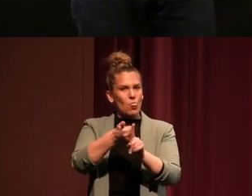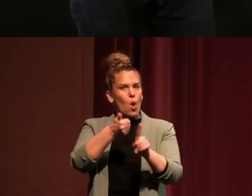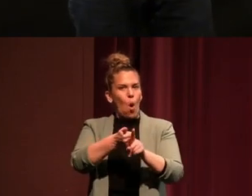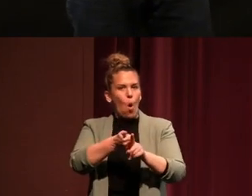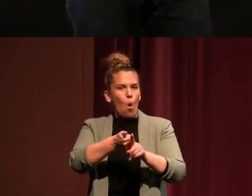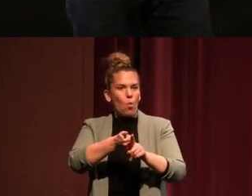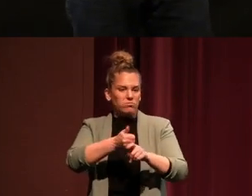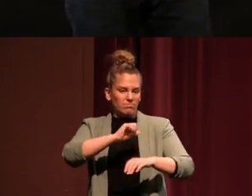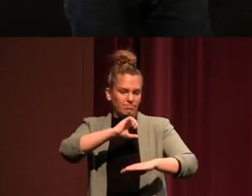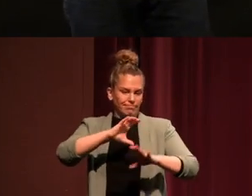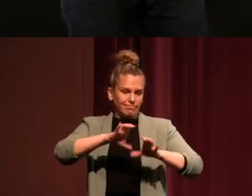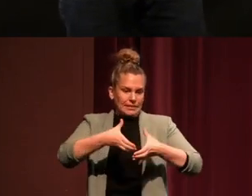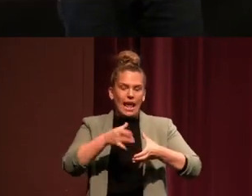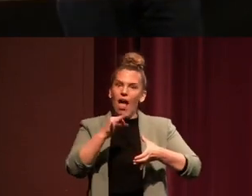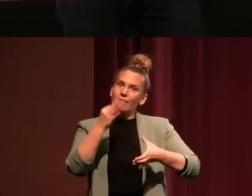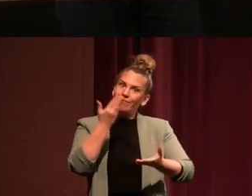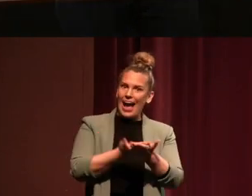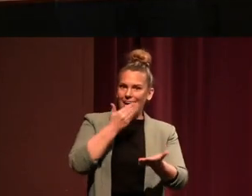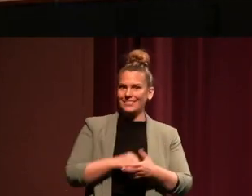country,